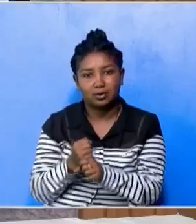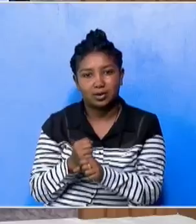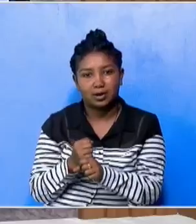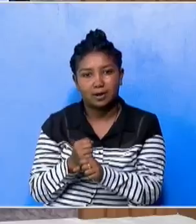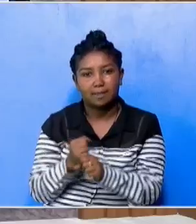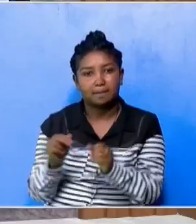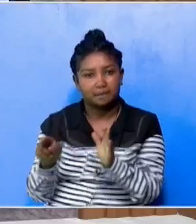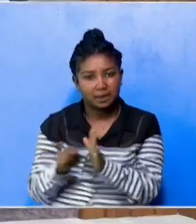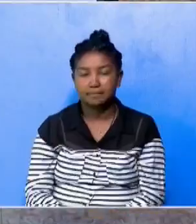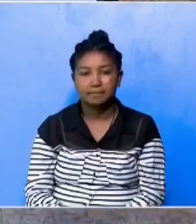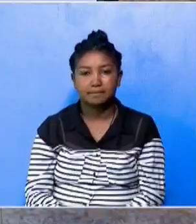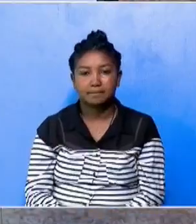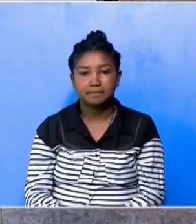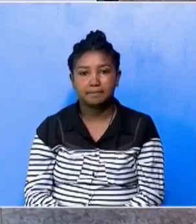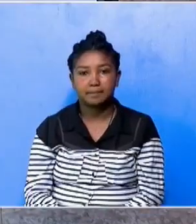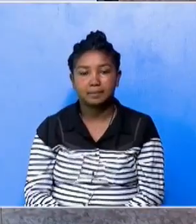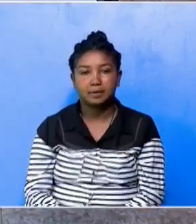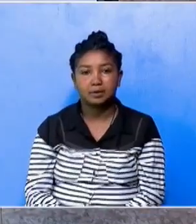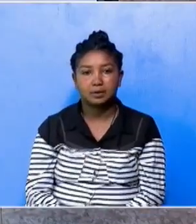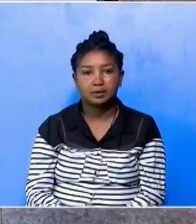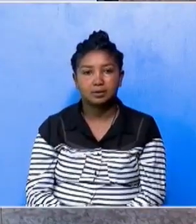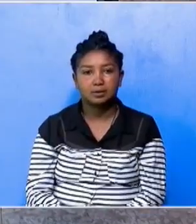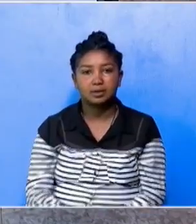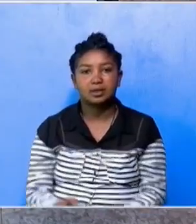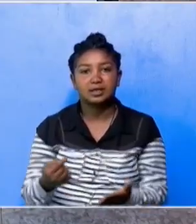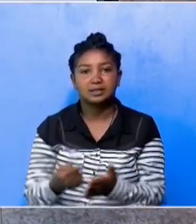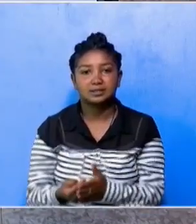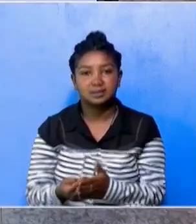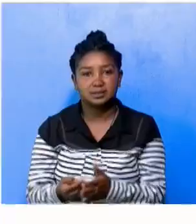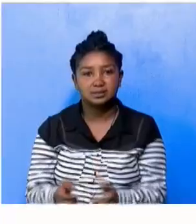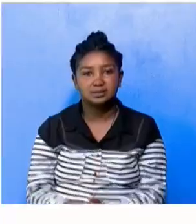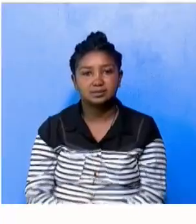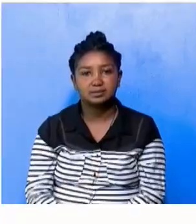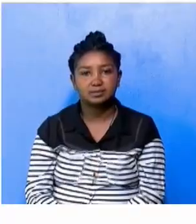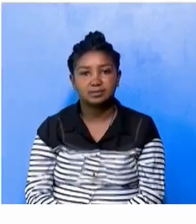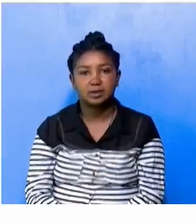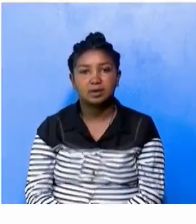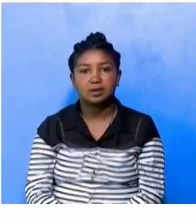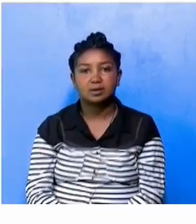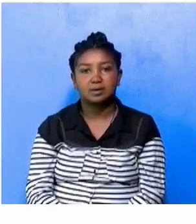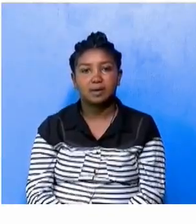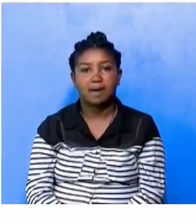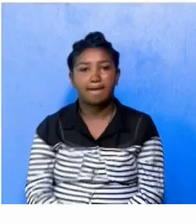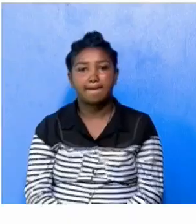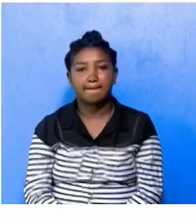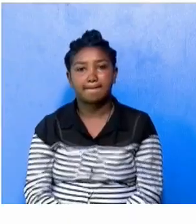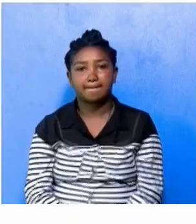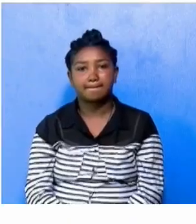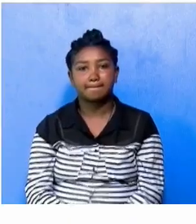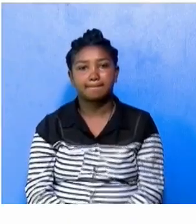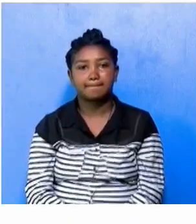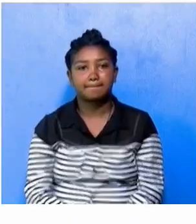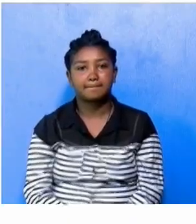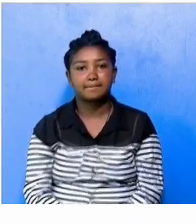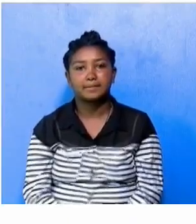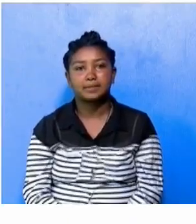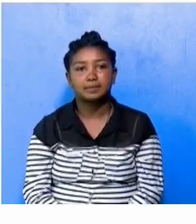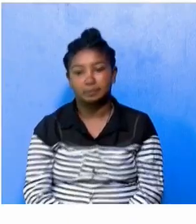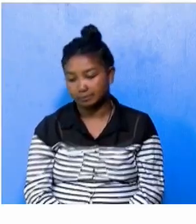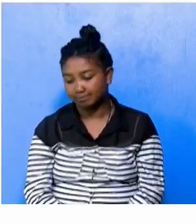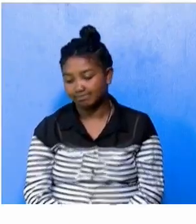about negative case. So come on here. In this sense, we are going to say something about negative.